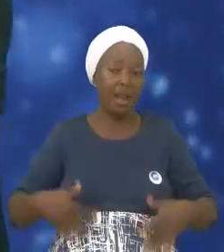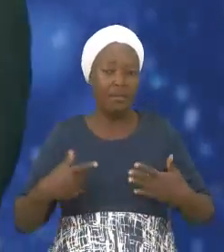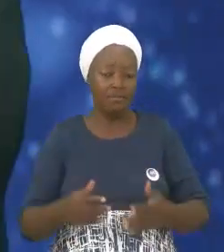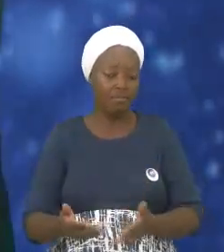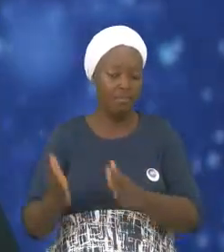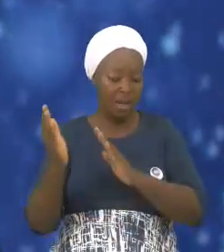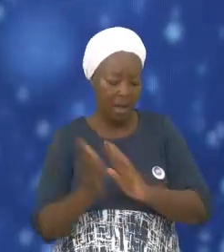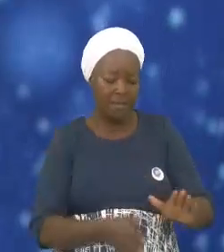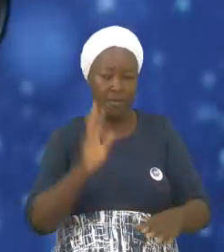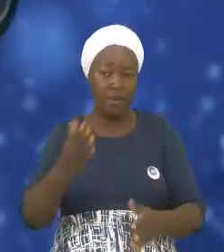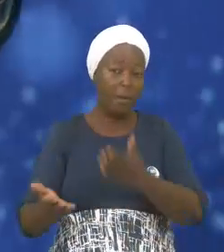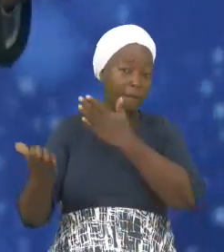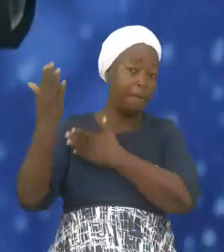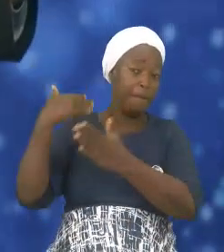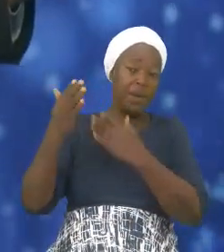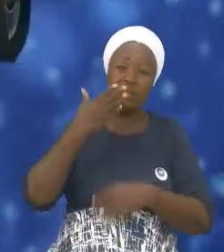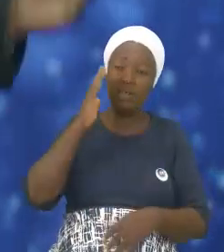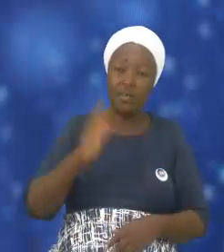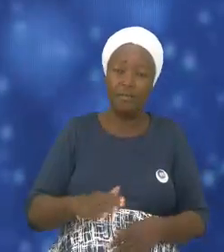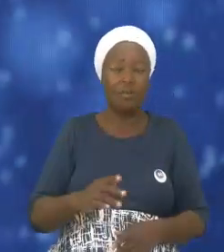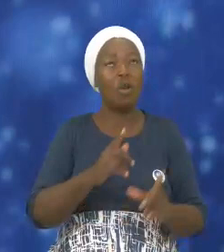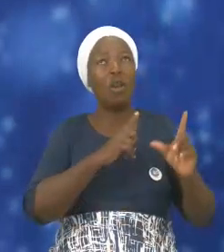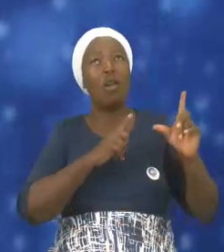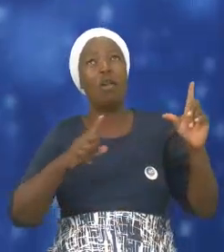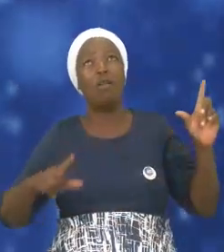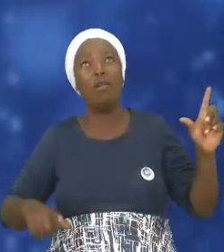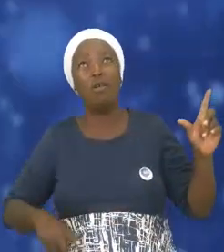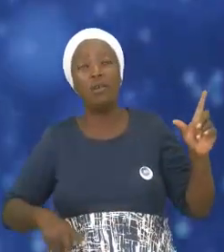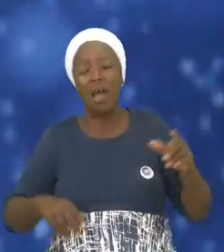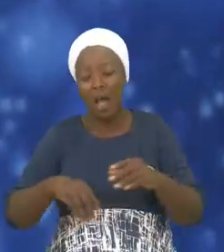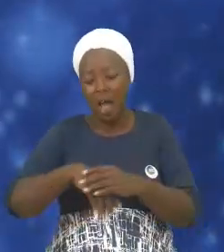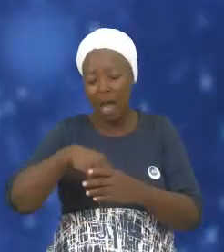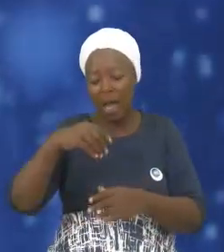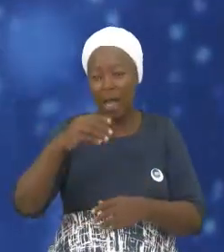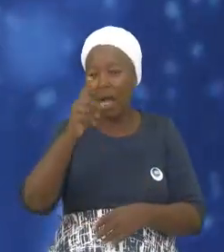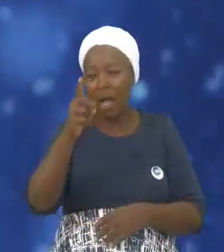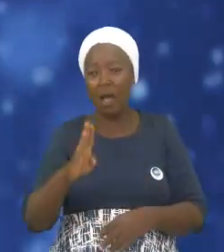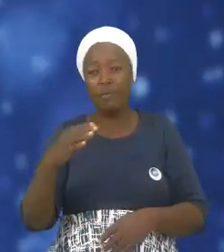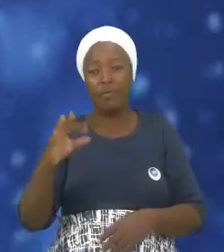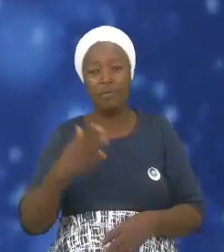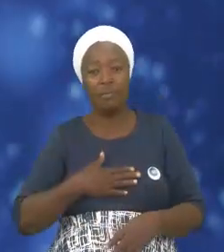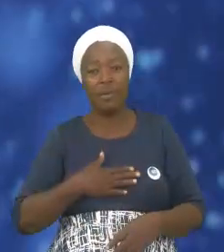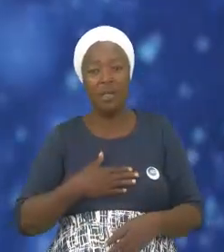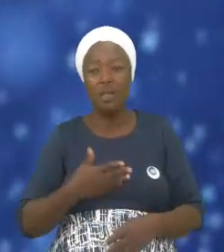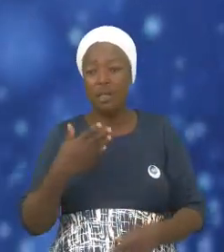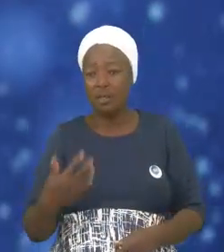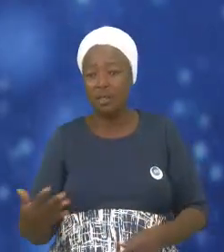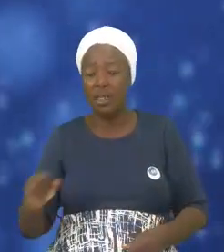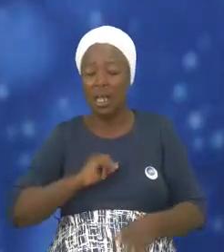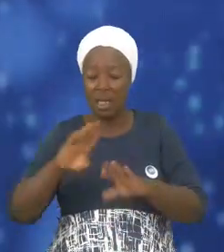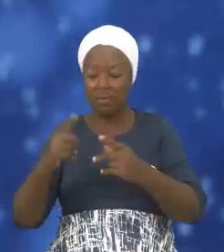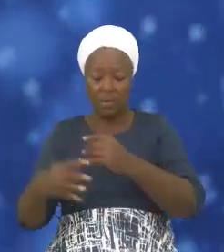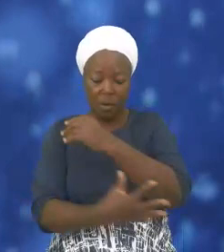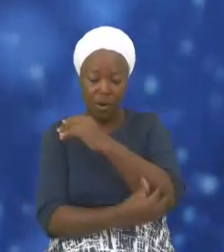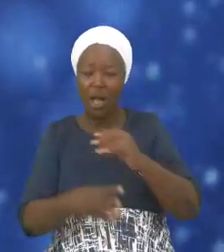your past evil. Lord, half of my goods I give to the poor. And if I